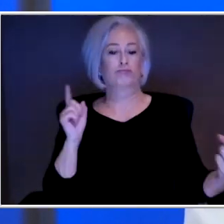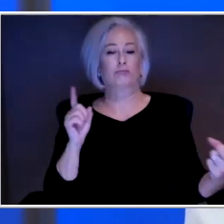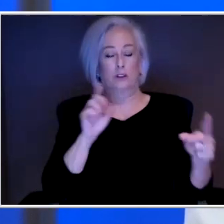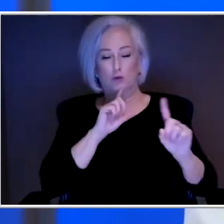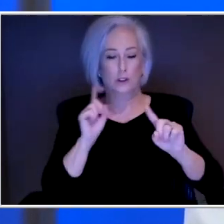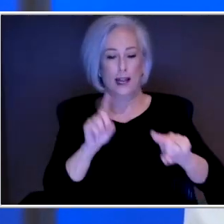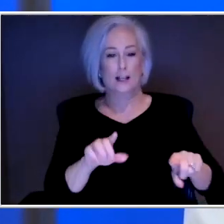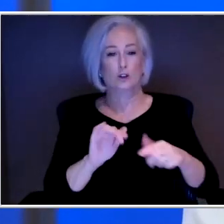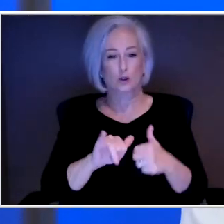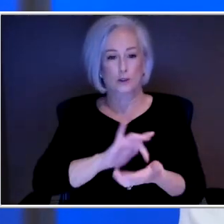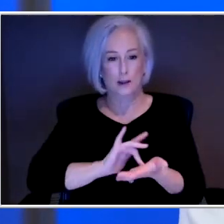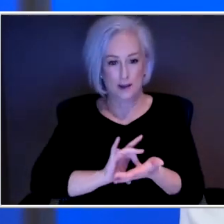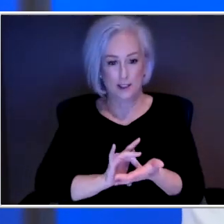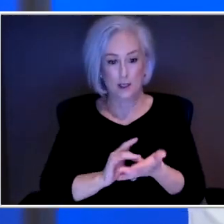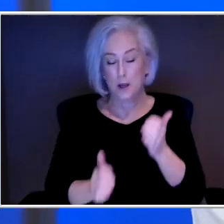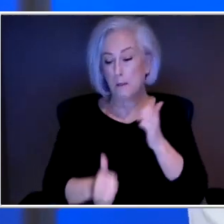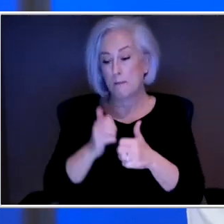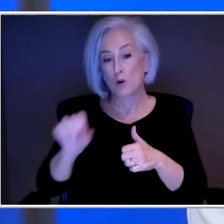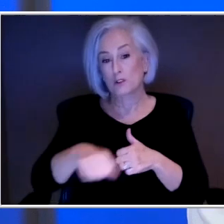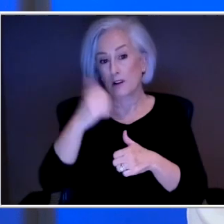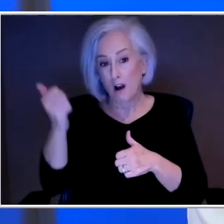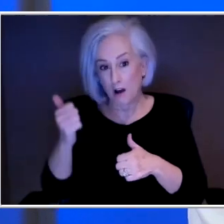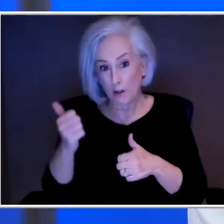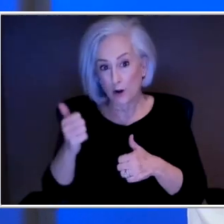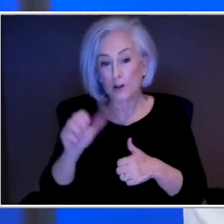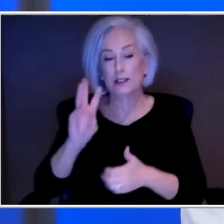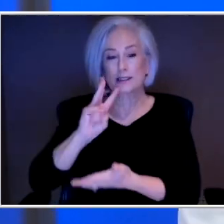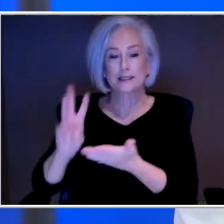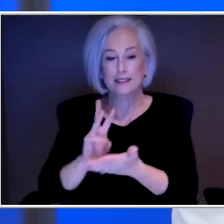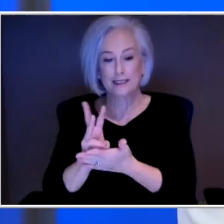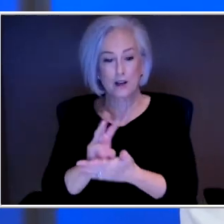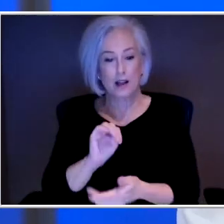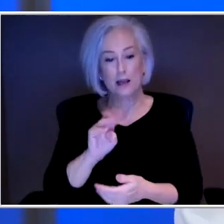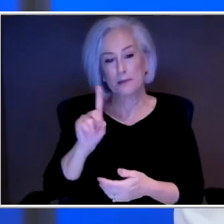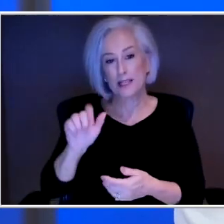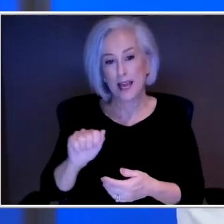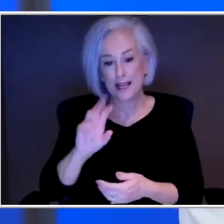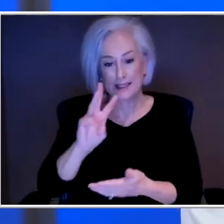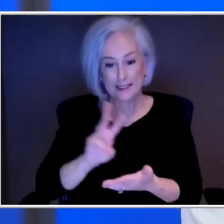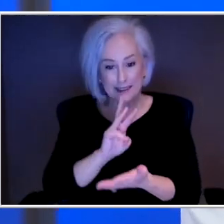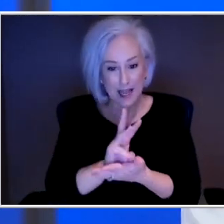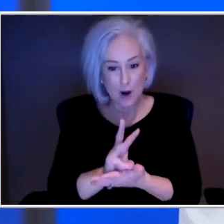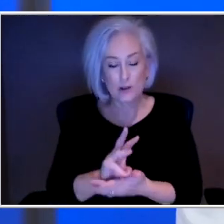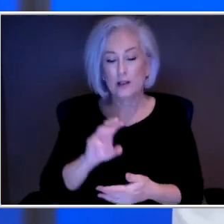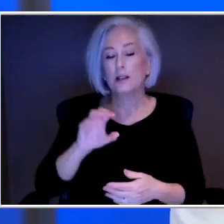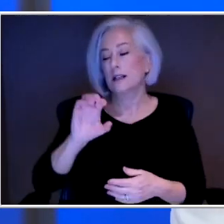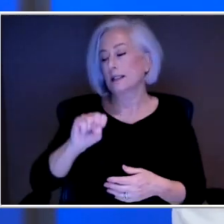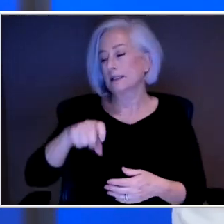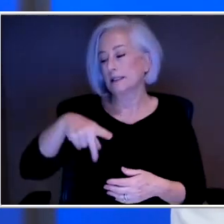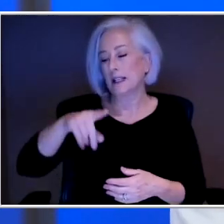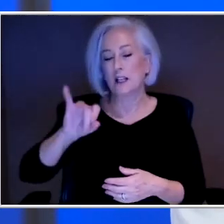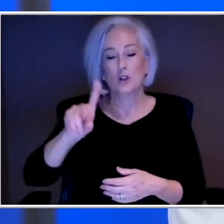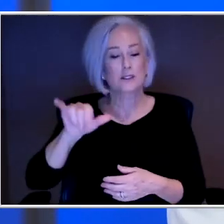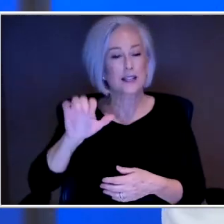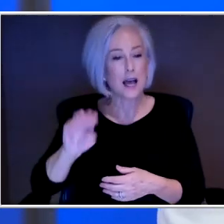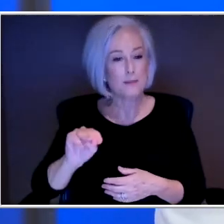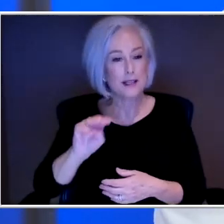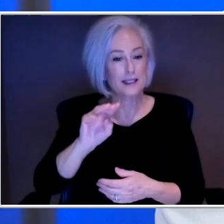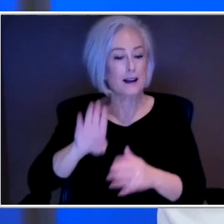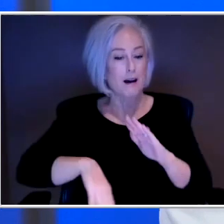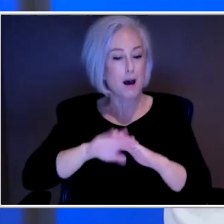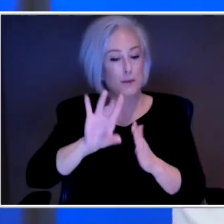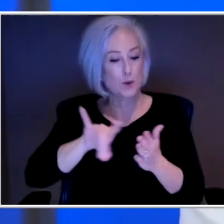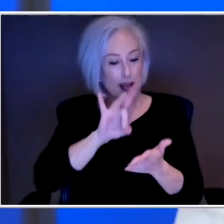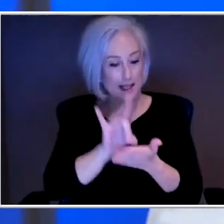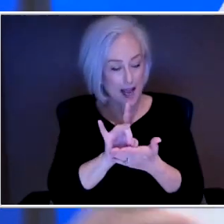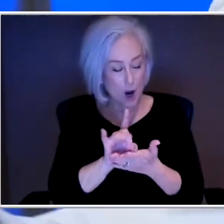you're talking at least 6 hours. So MDMA is about 6 to 8 hours. Psilocybin is about 6 to 8 hours. LSD is up to 12 hours. And then there's a drug called Ibogaine, which is